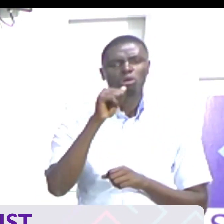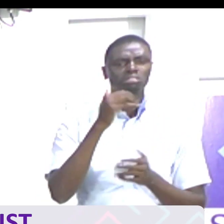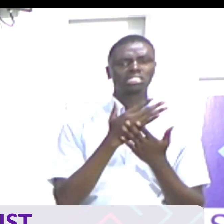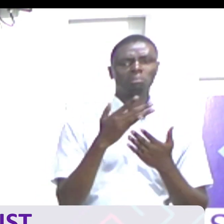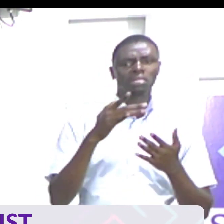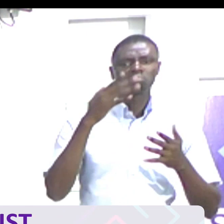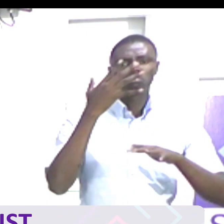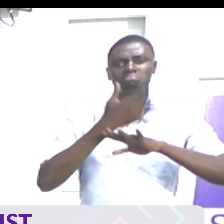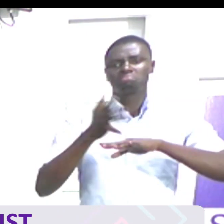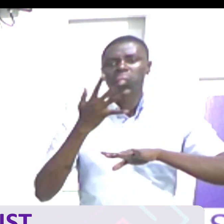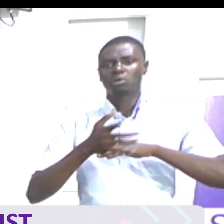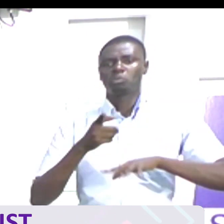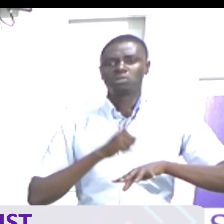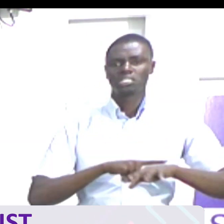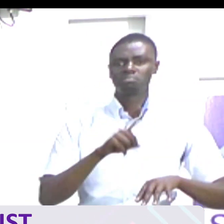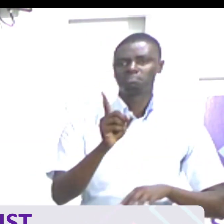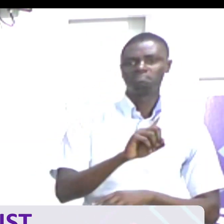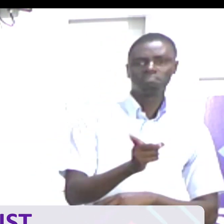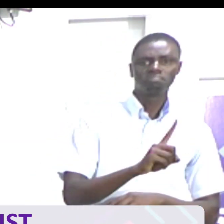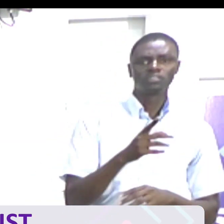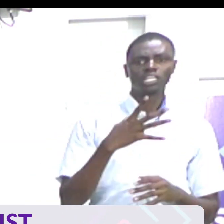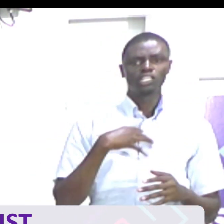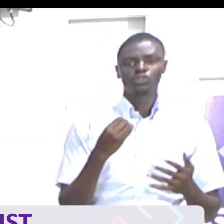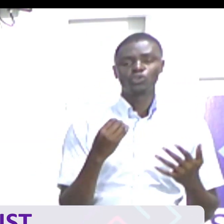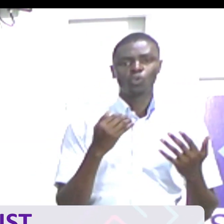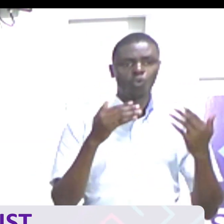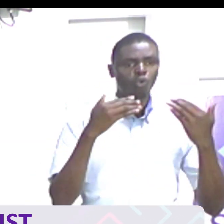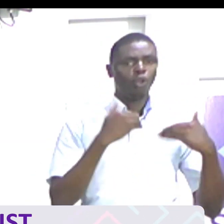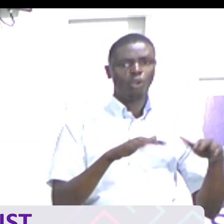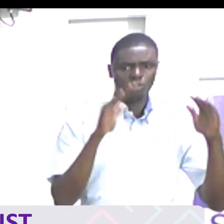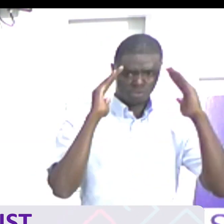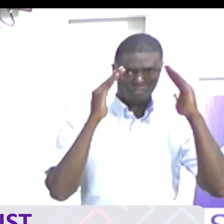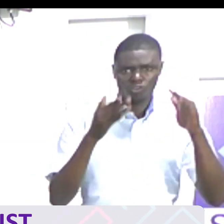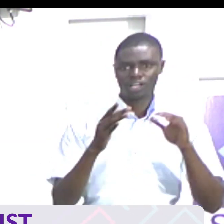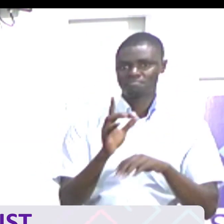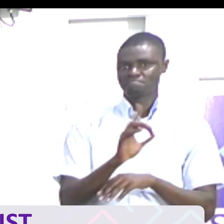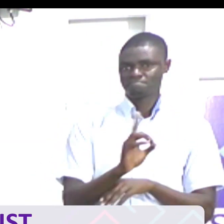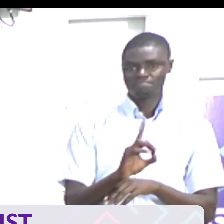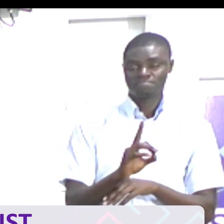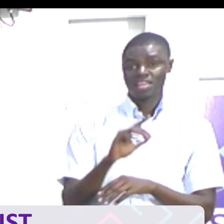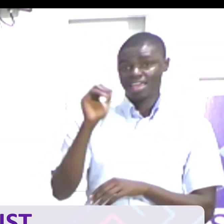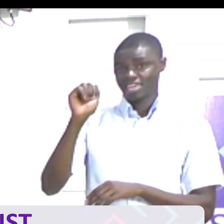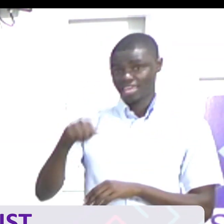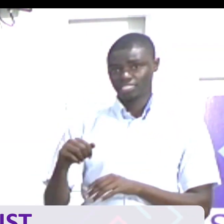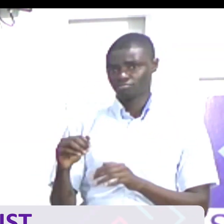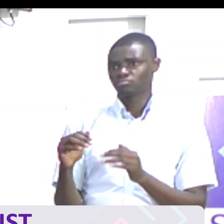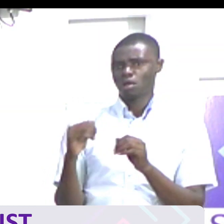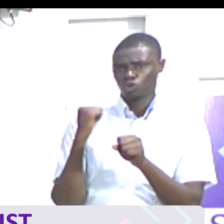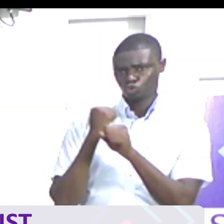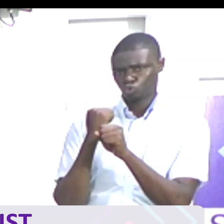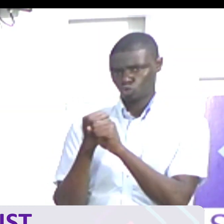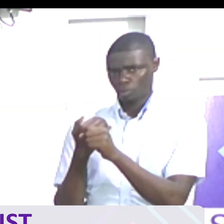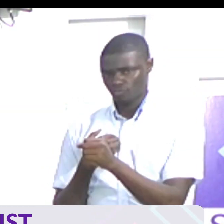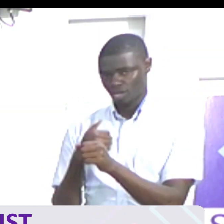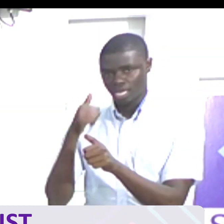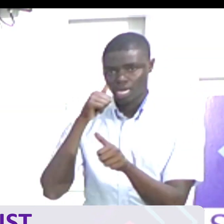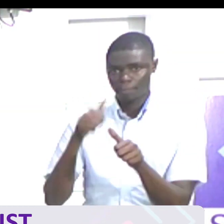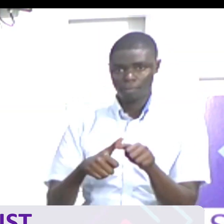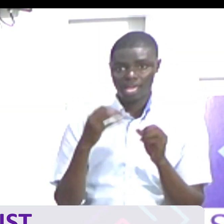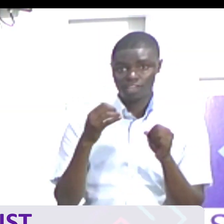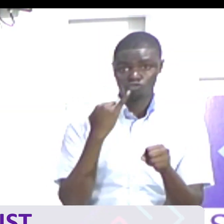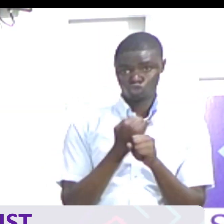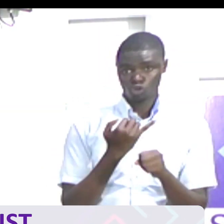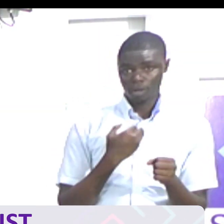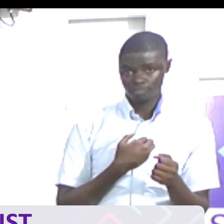time, kitu kufanya niaje, you step away from, you lose focus what tunafanya because yes uko na hii shughuli. Kumbuka pia bado kama umechora